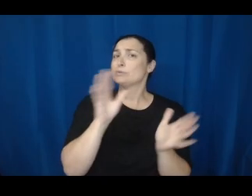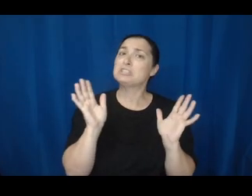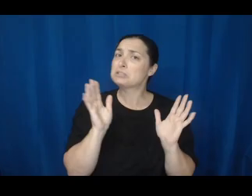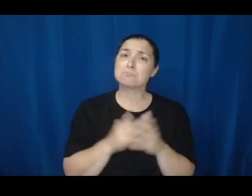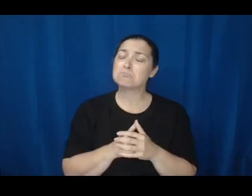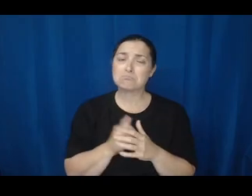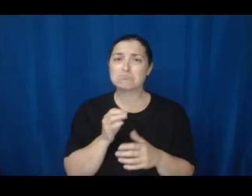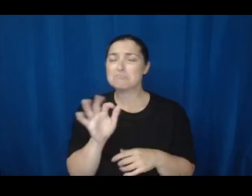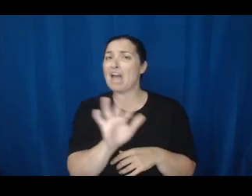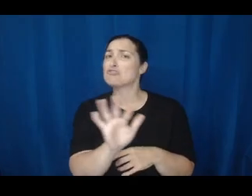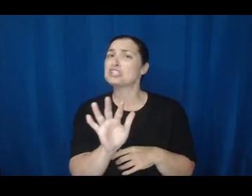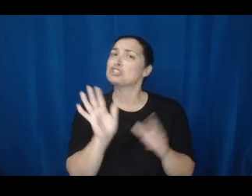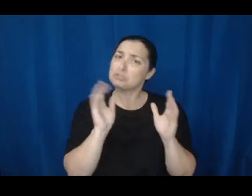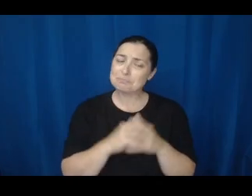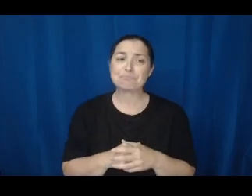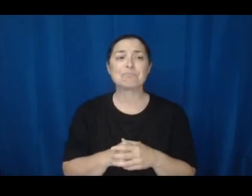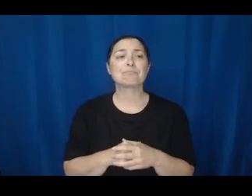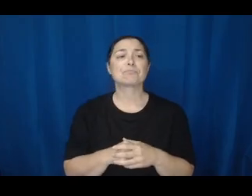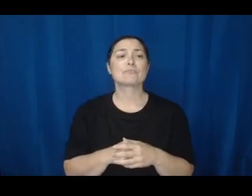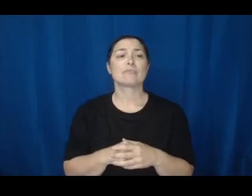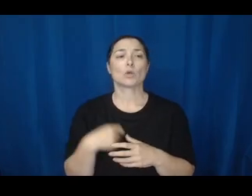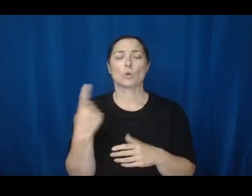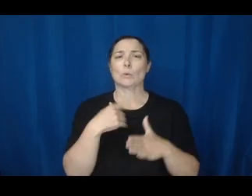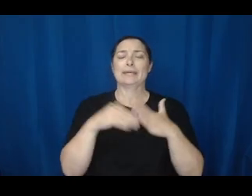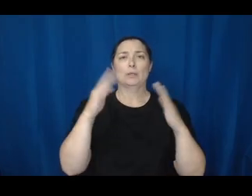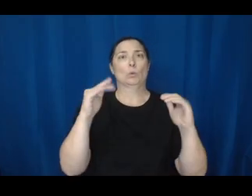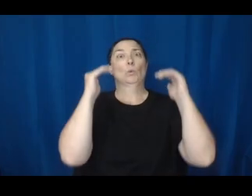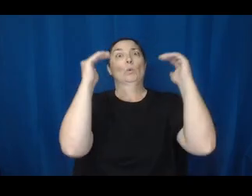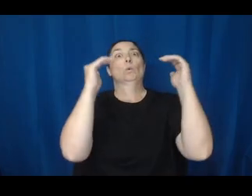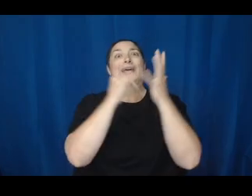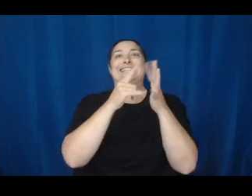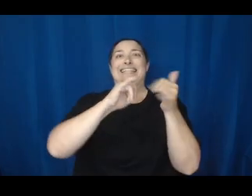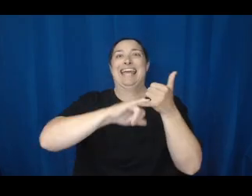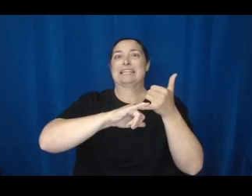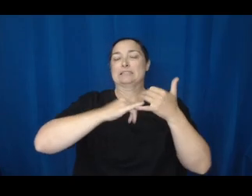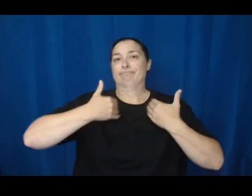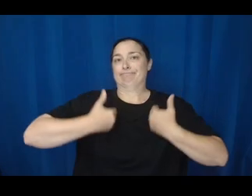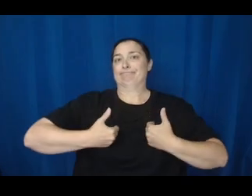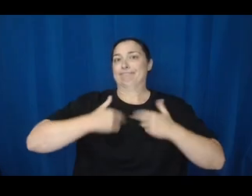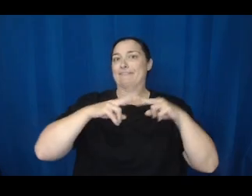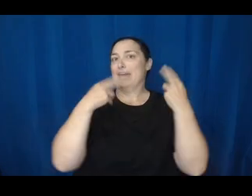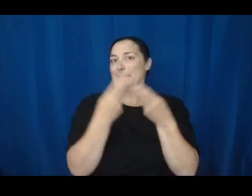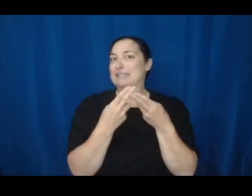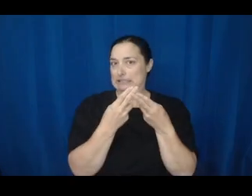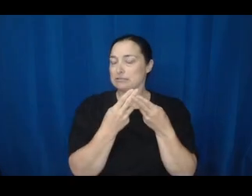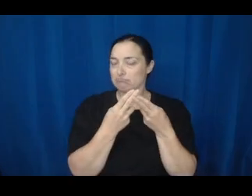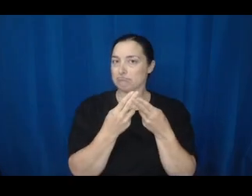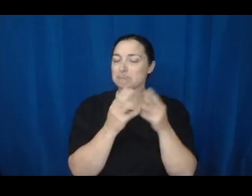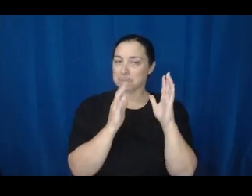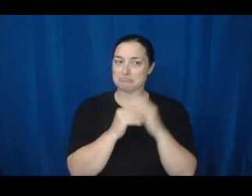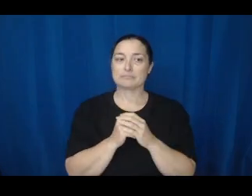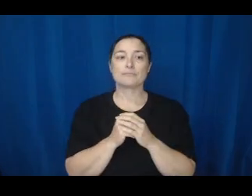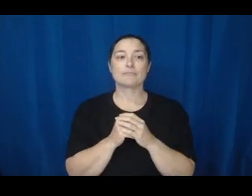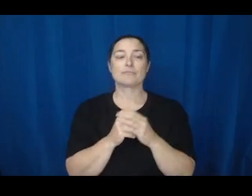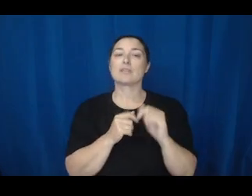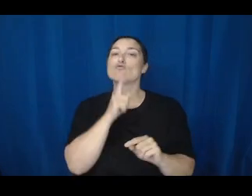school. Those students who are living in a higher socioeconomic family, who, in other words, they live with the wealthier parents. And then the red